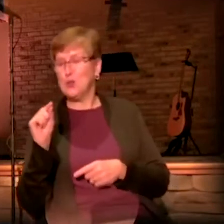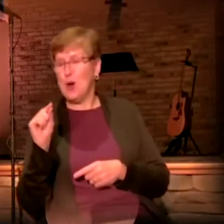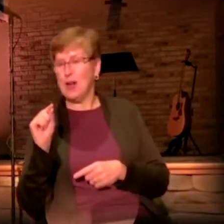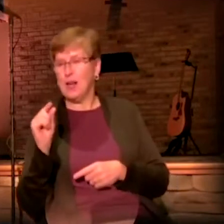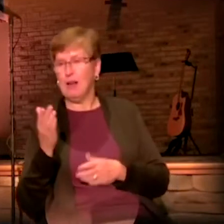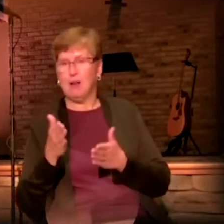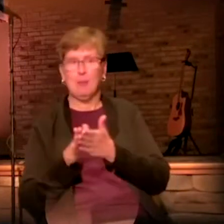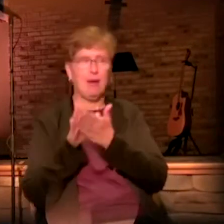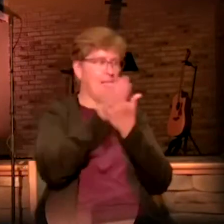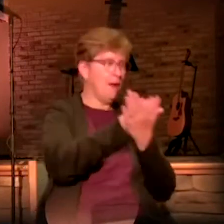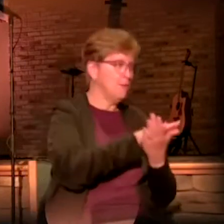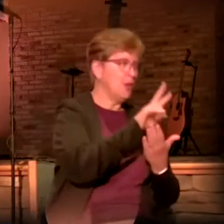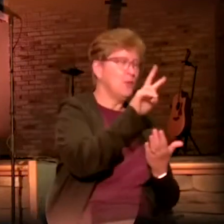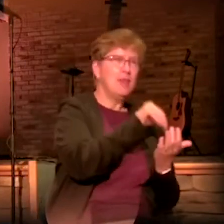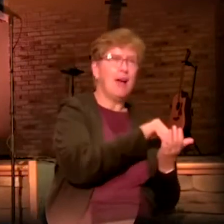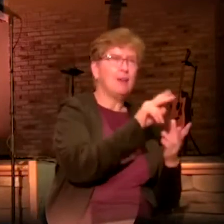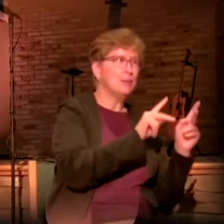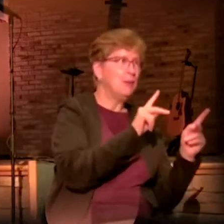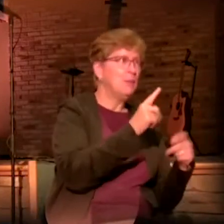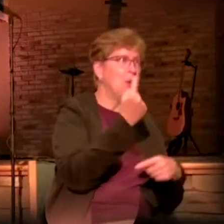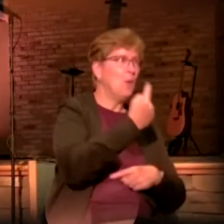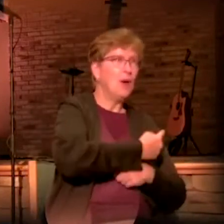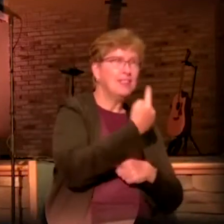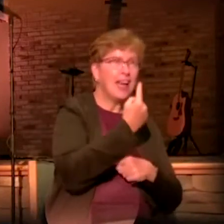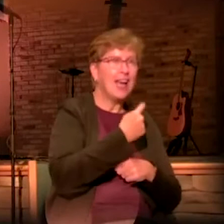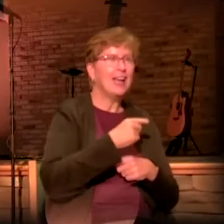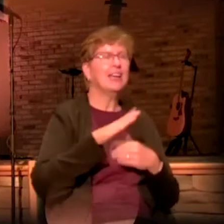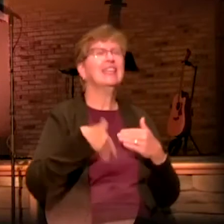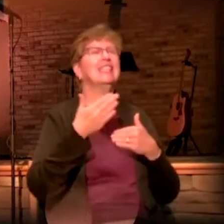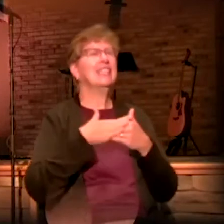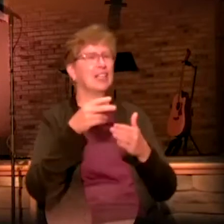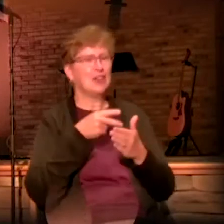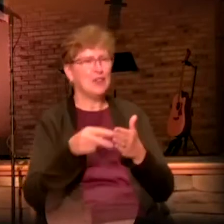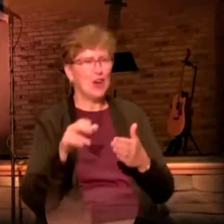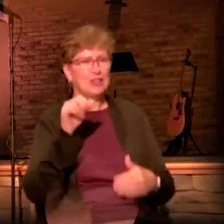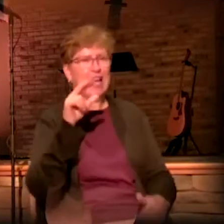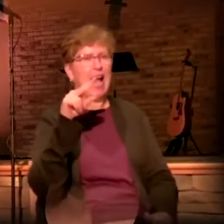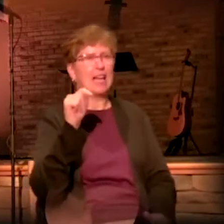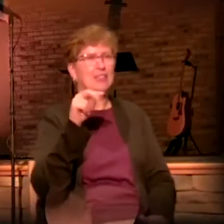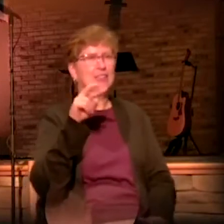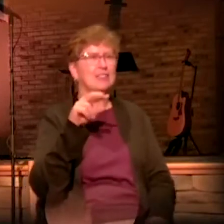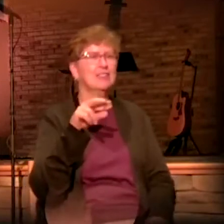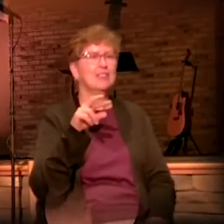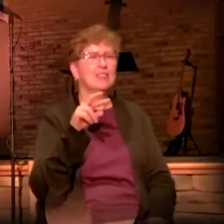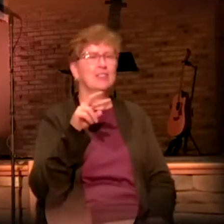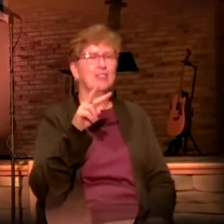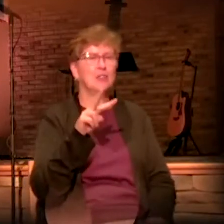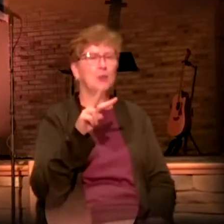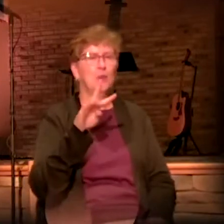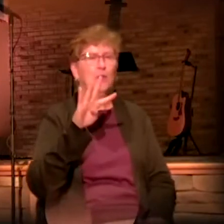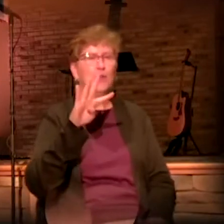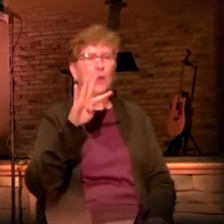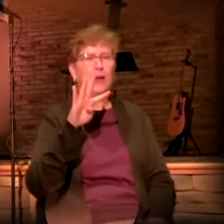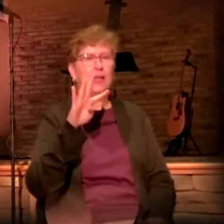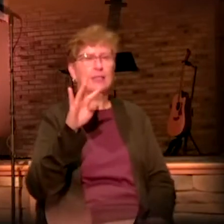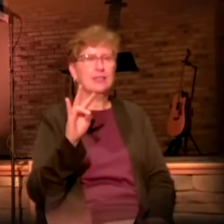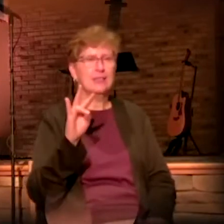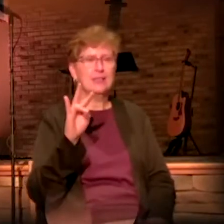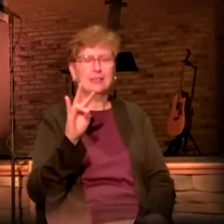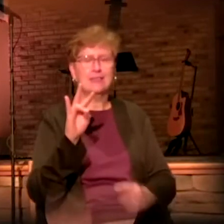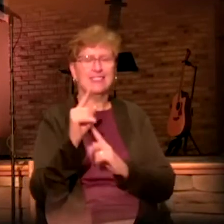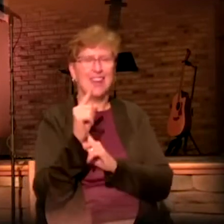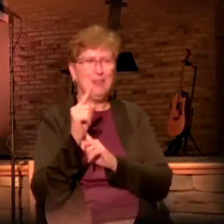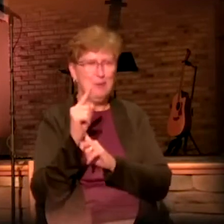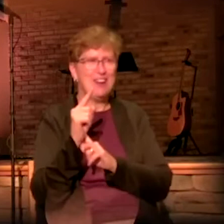3,000 people in one day. Next verse, Acts 2:47, it says of the early believers that they were praising